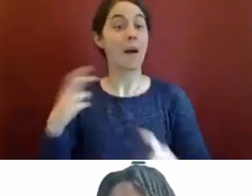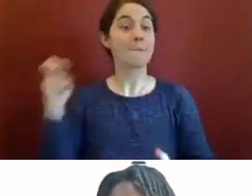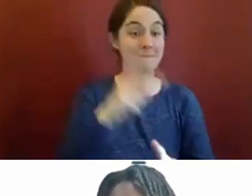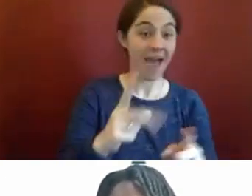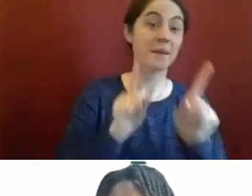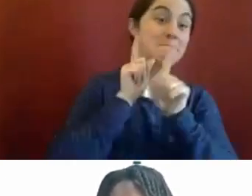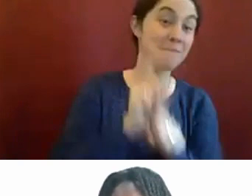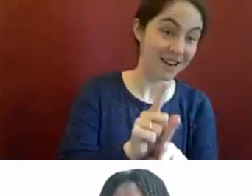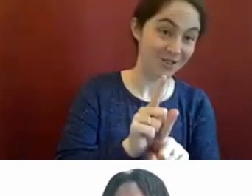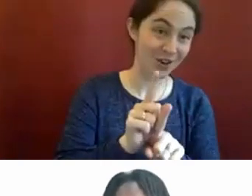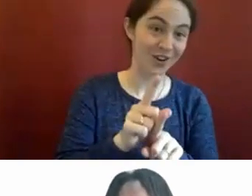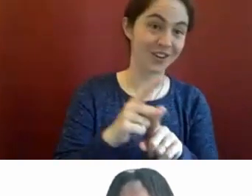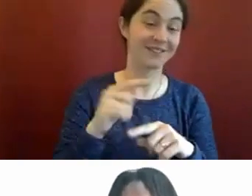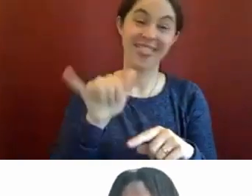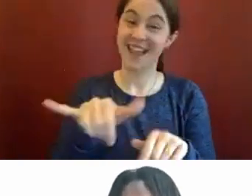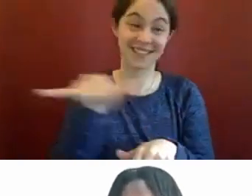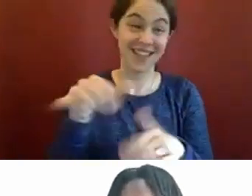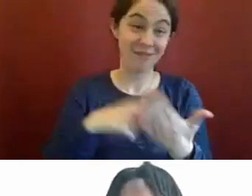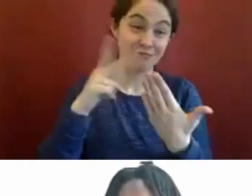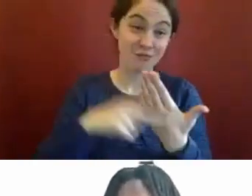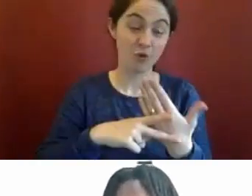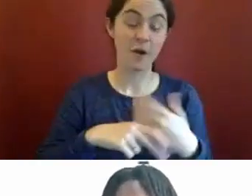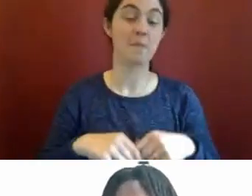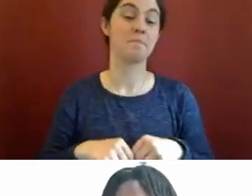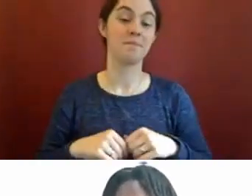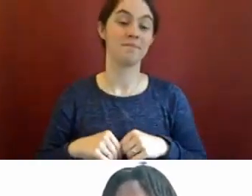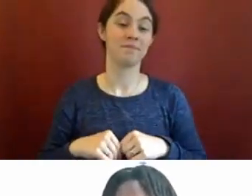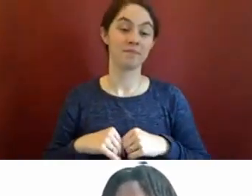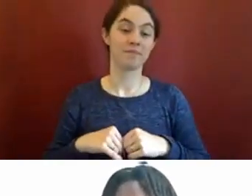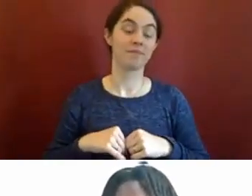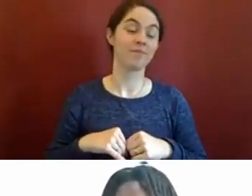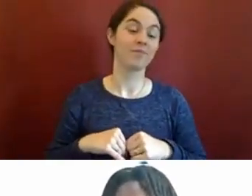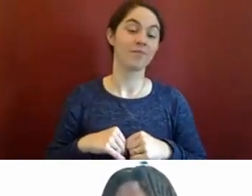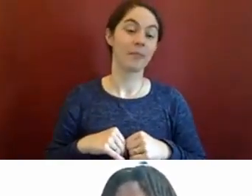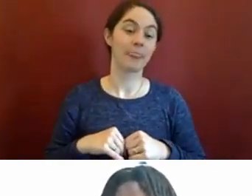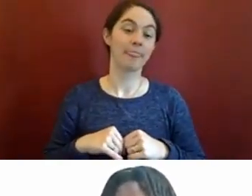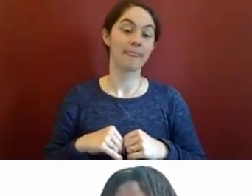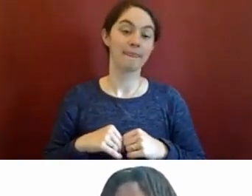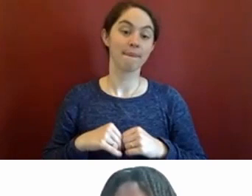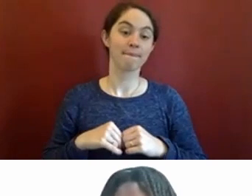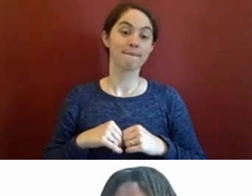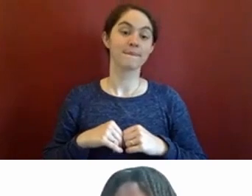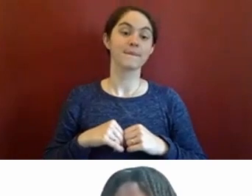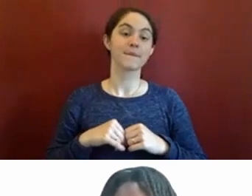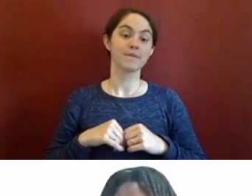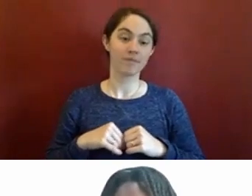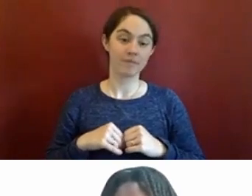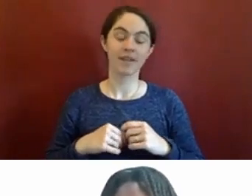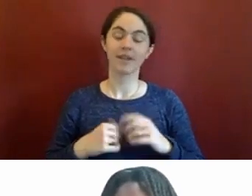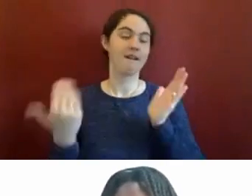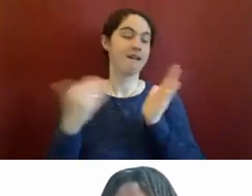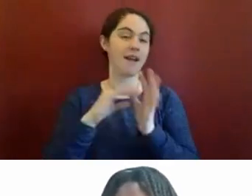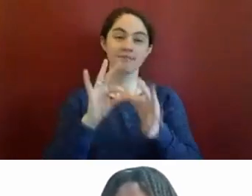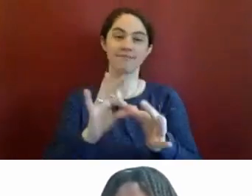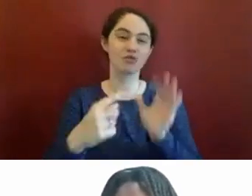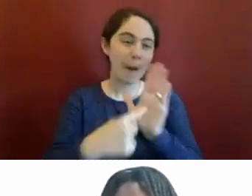having people trying to like find students that look like they're students right now, it's really helpful. I've been